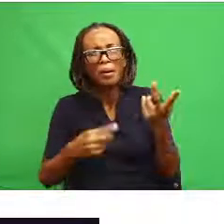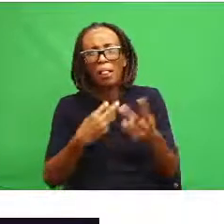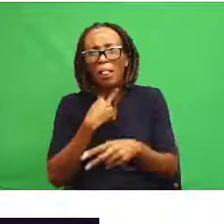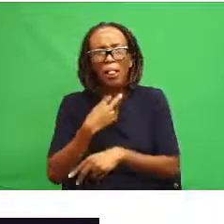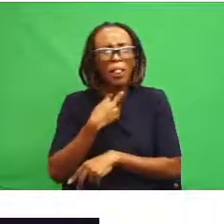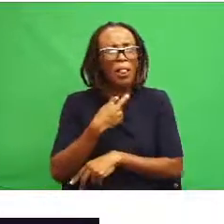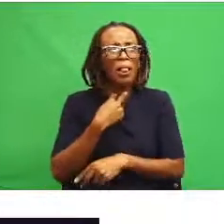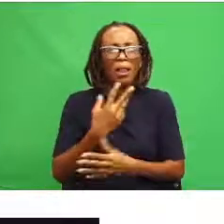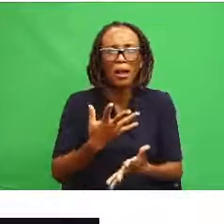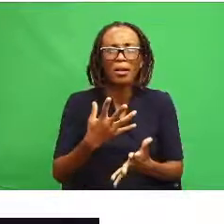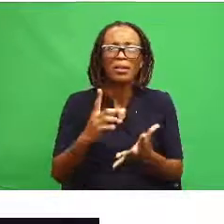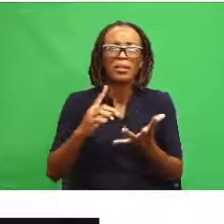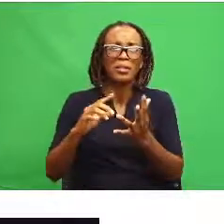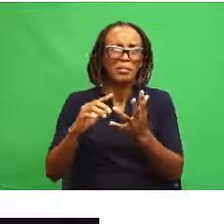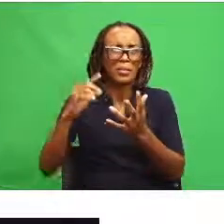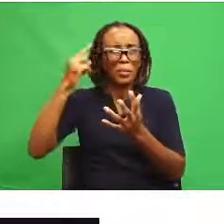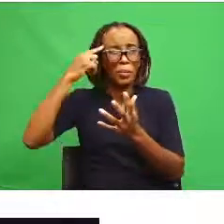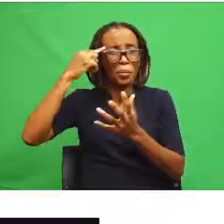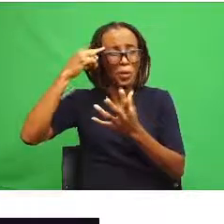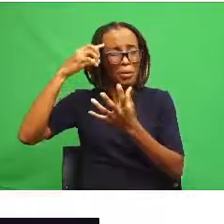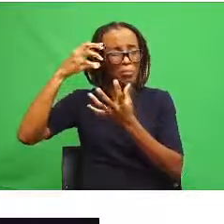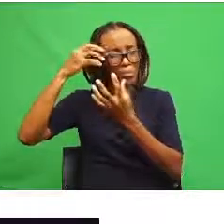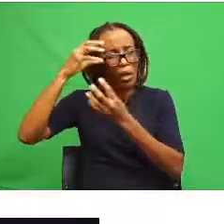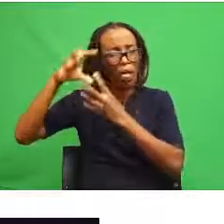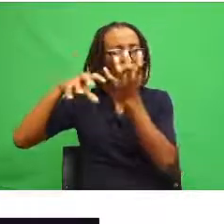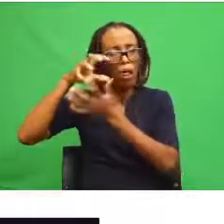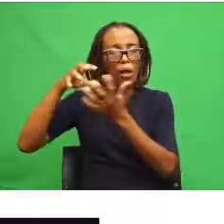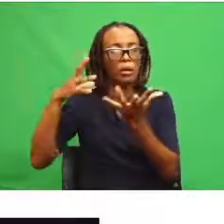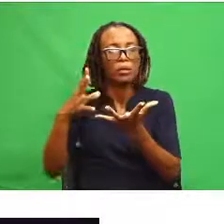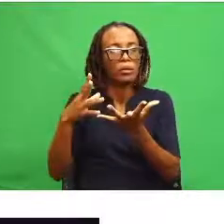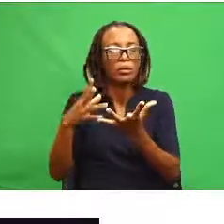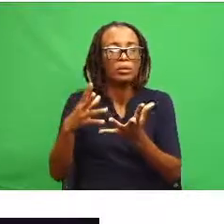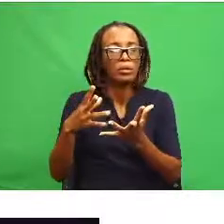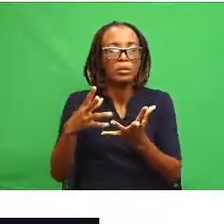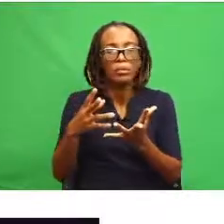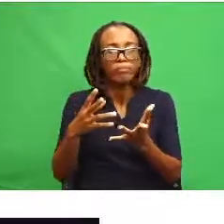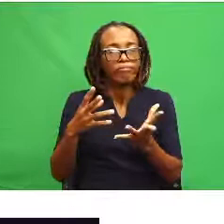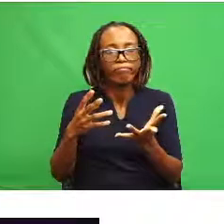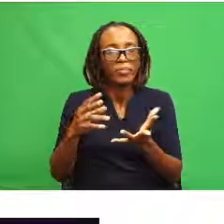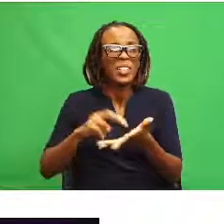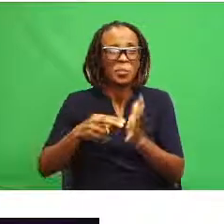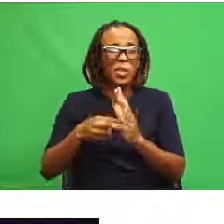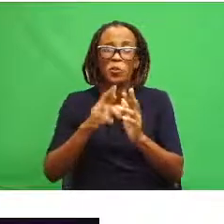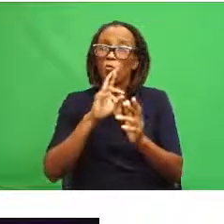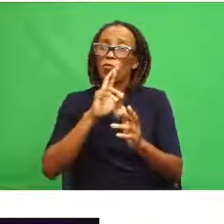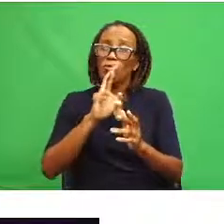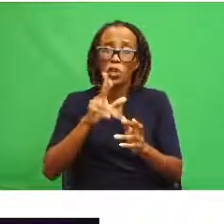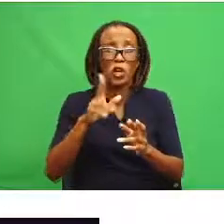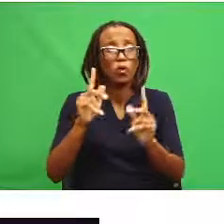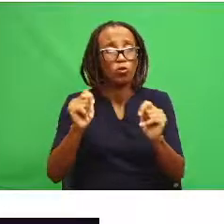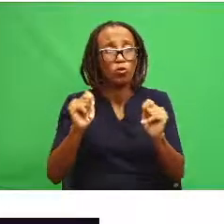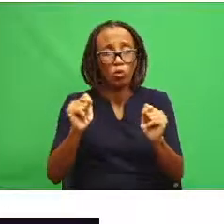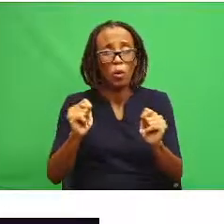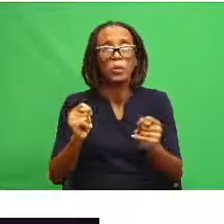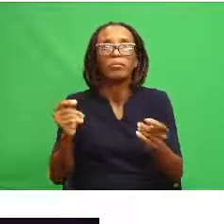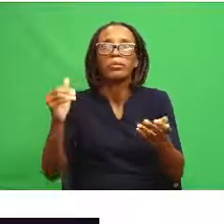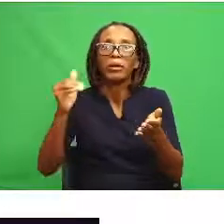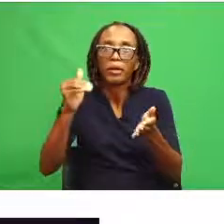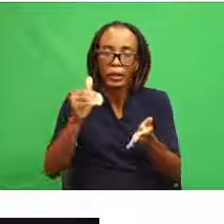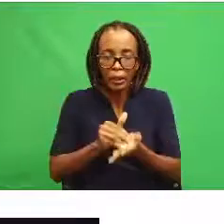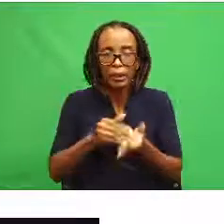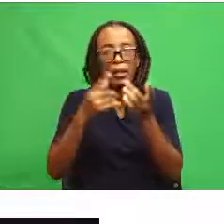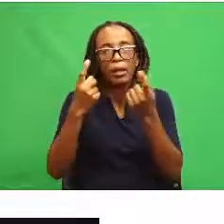is a nightmare story with a nominee. When you cannot identify who you want to be the nominee, it comes right back to the elder abuse